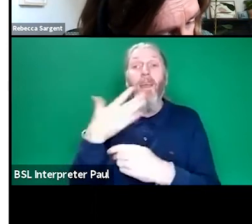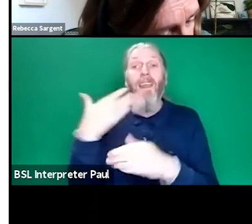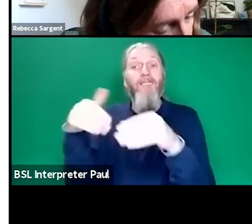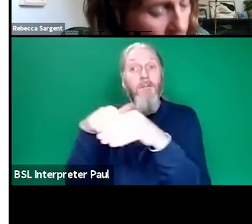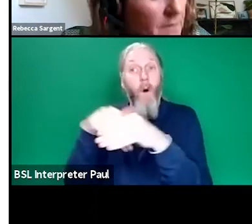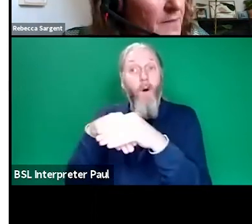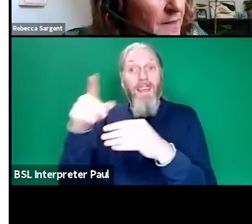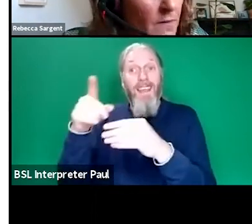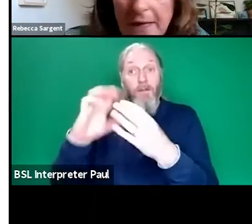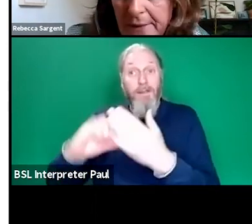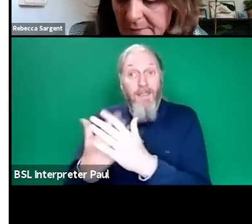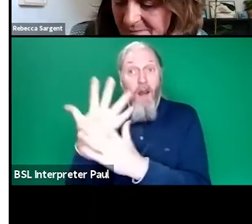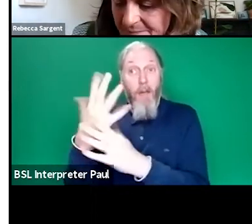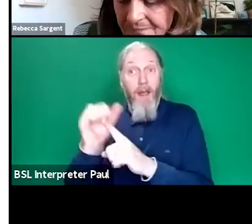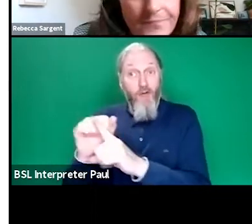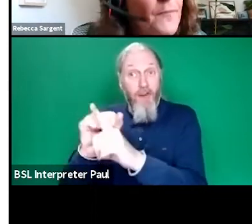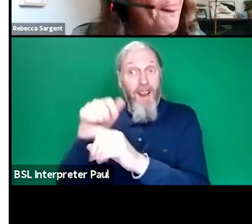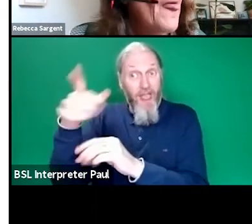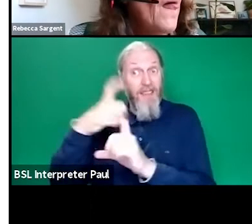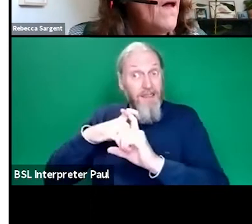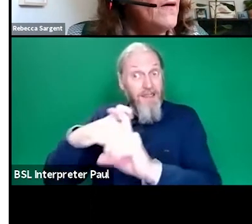still ongoing.